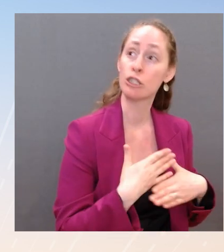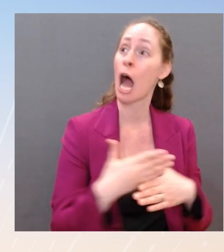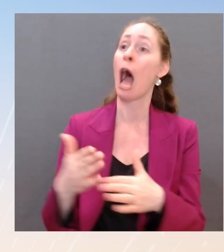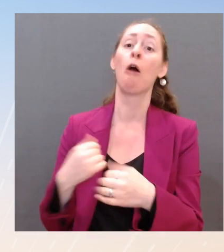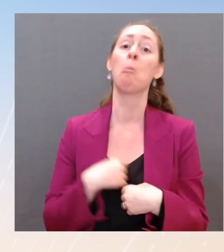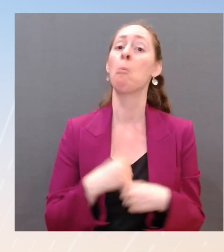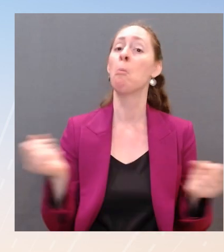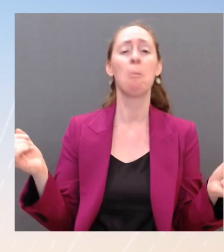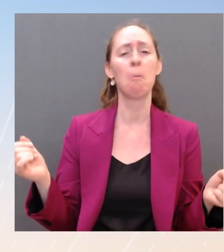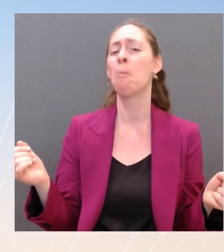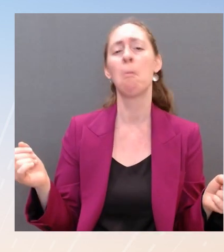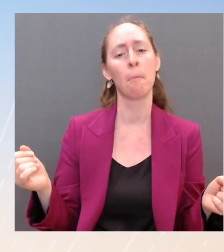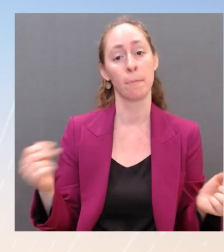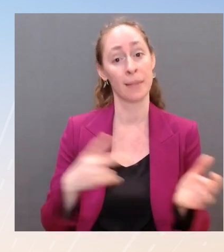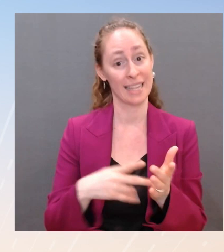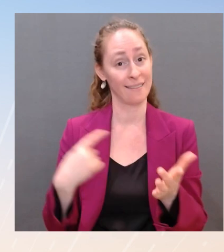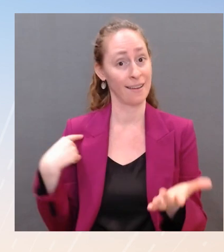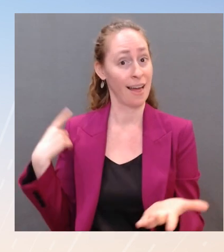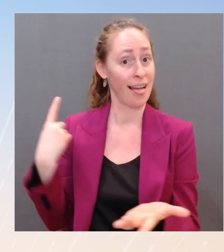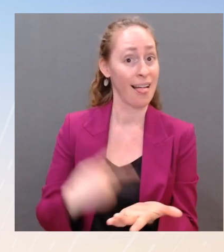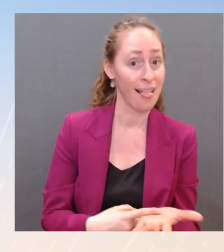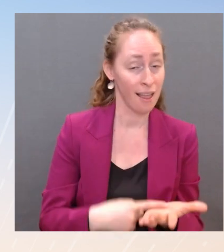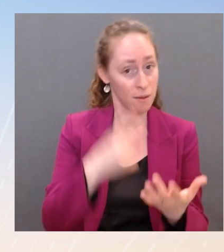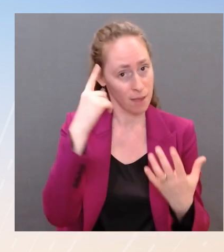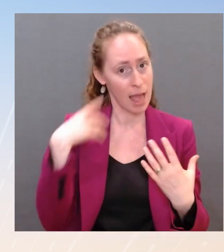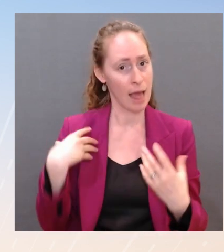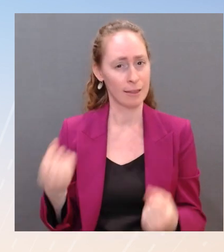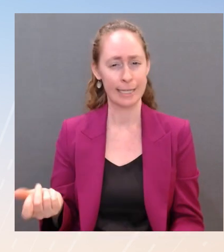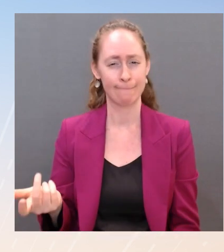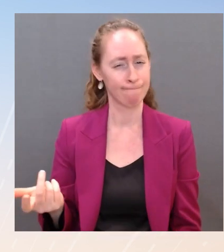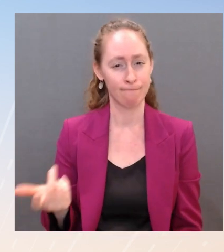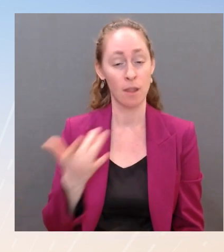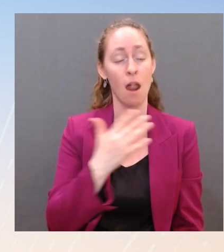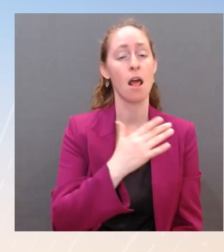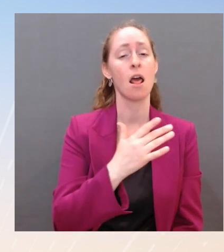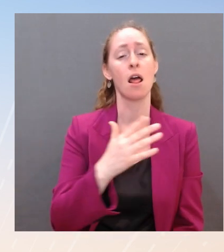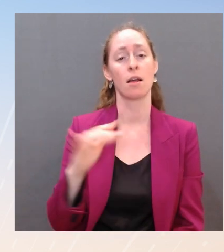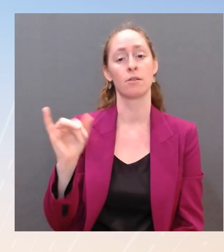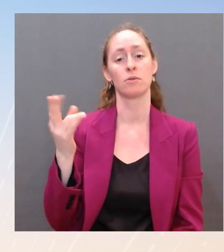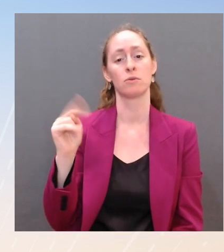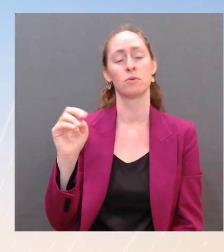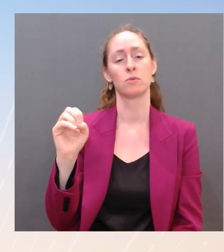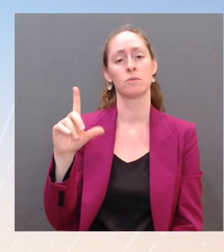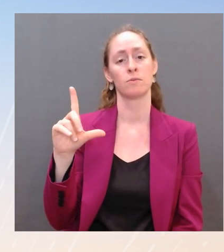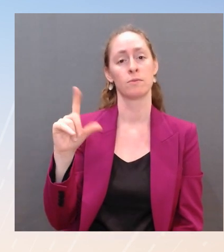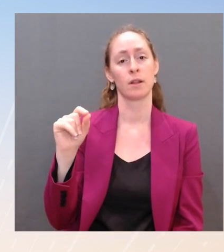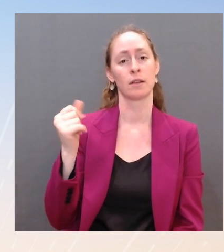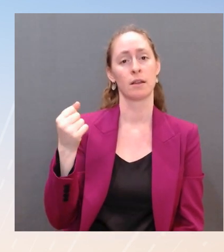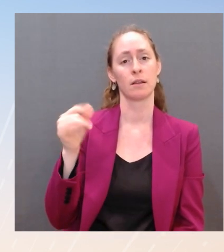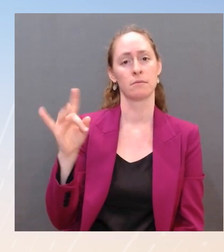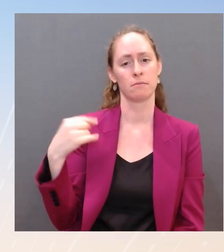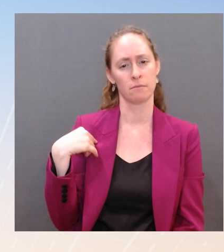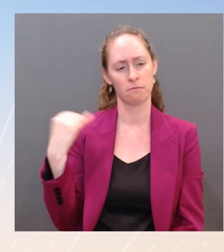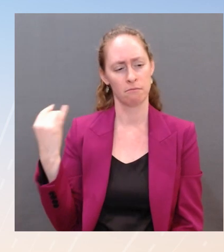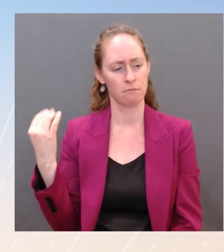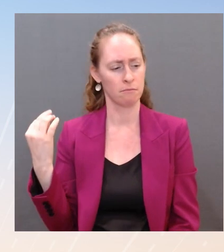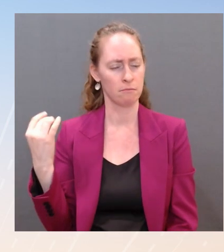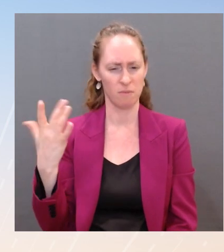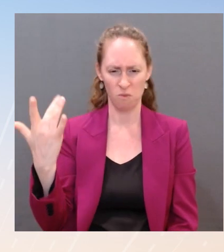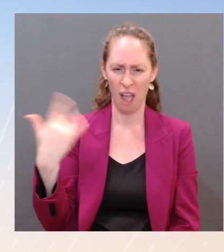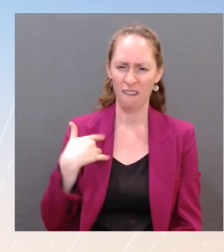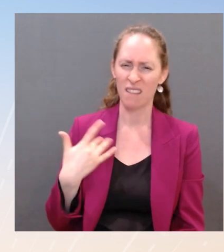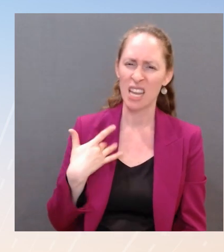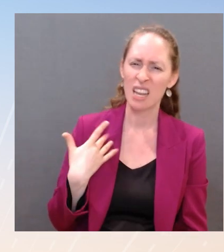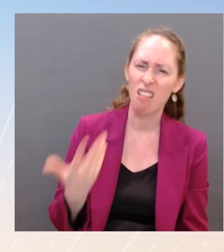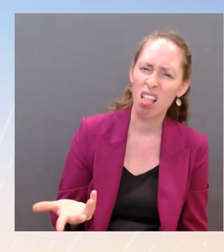June 2018, the end of my first year, where I reflected on why I was feeling so horrible, right? I was experiencing depression, severe anxiety,